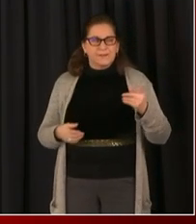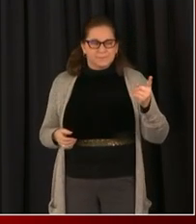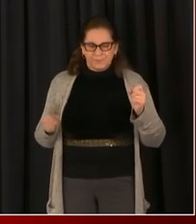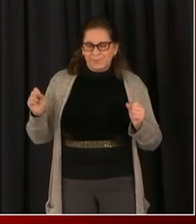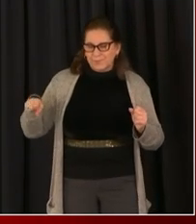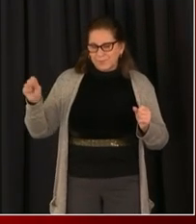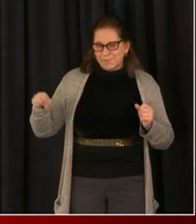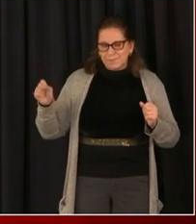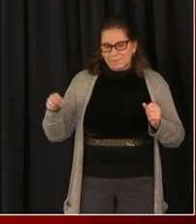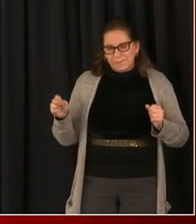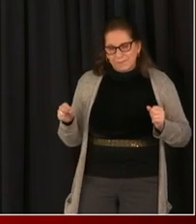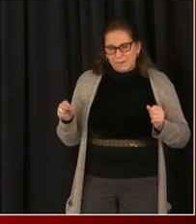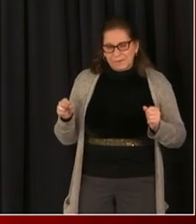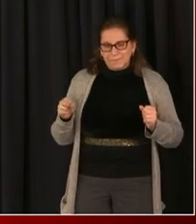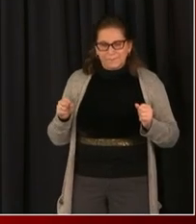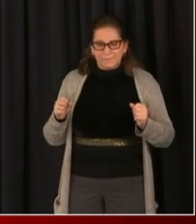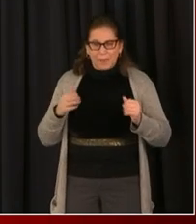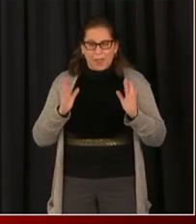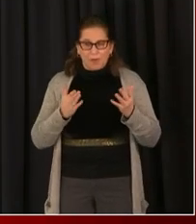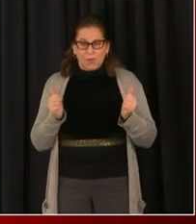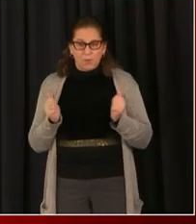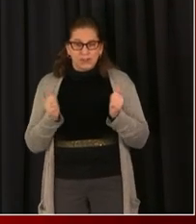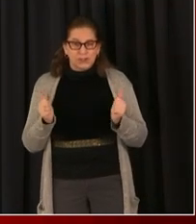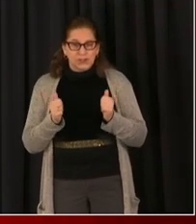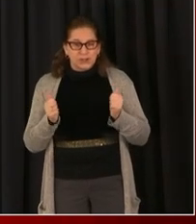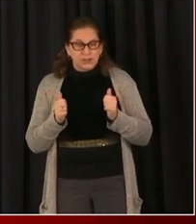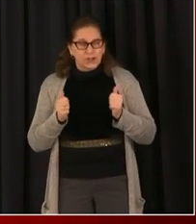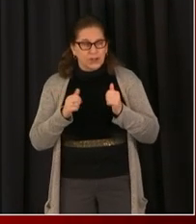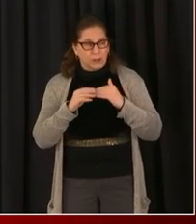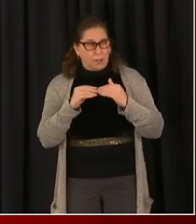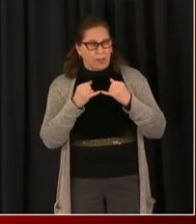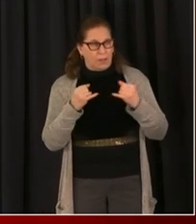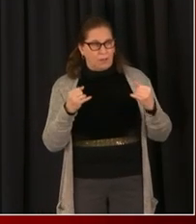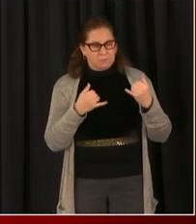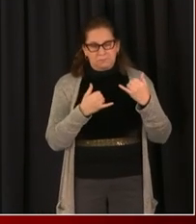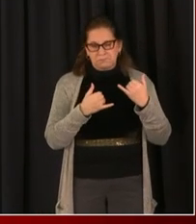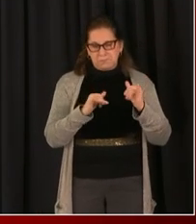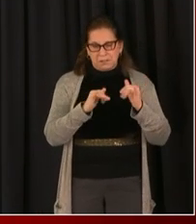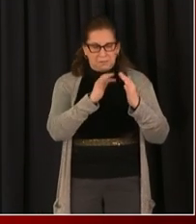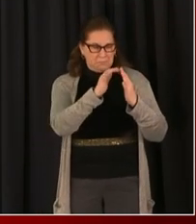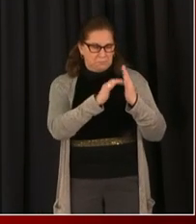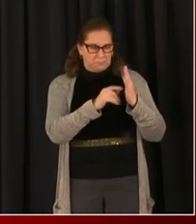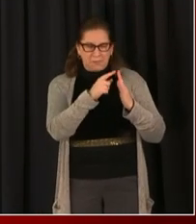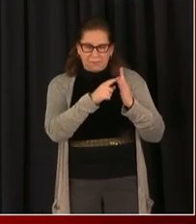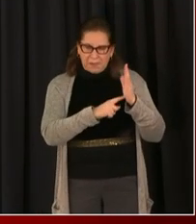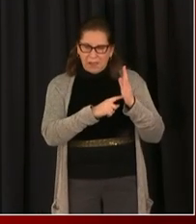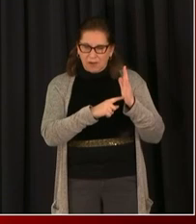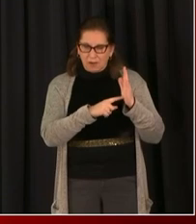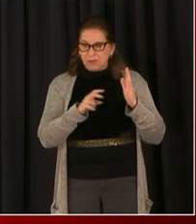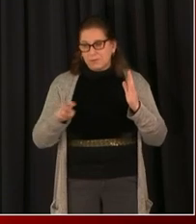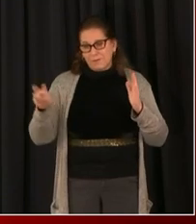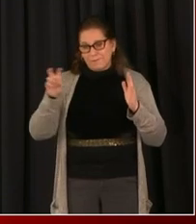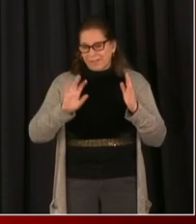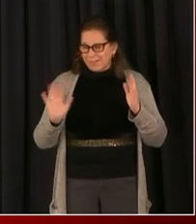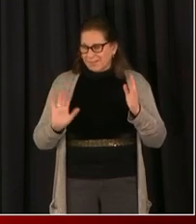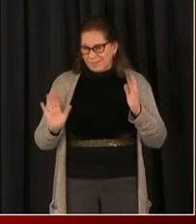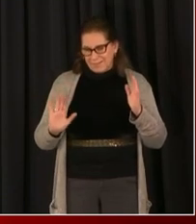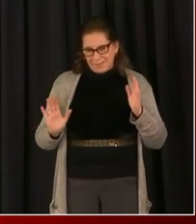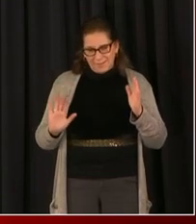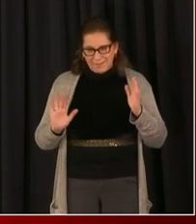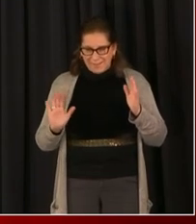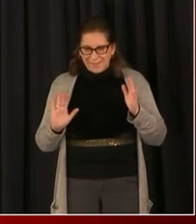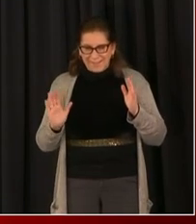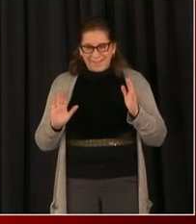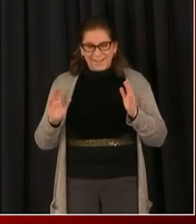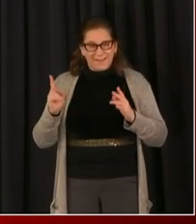relevant, and if we need to update it, we will. We talk about limiting travel and restricting your holiday gatherings to your